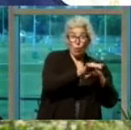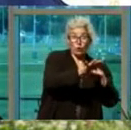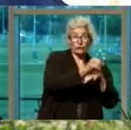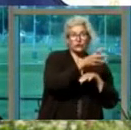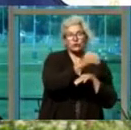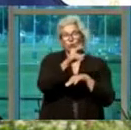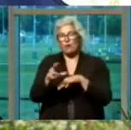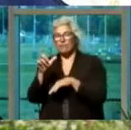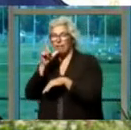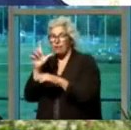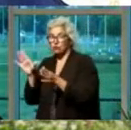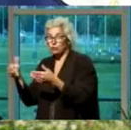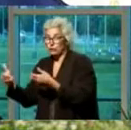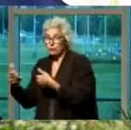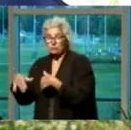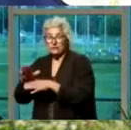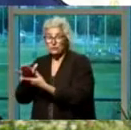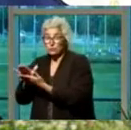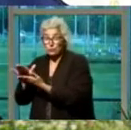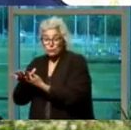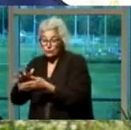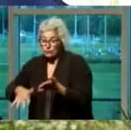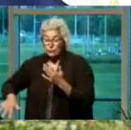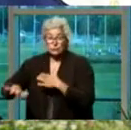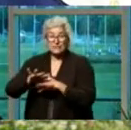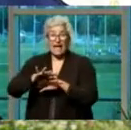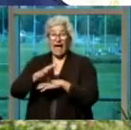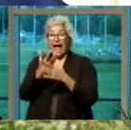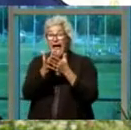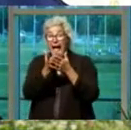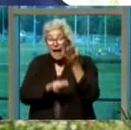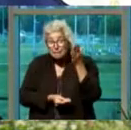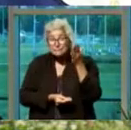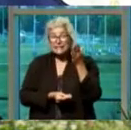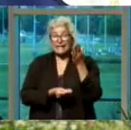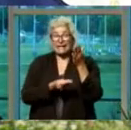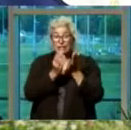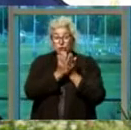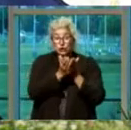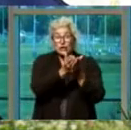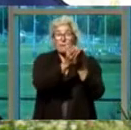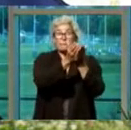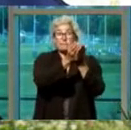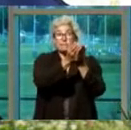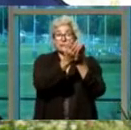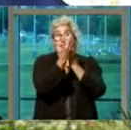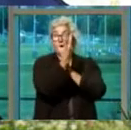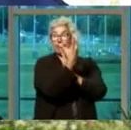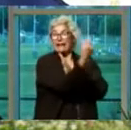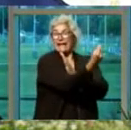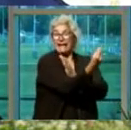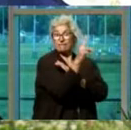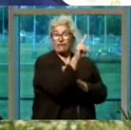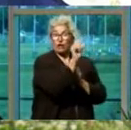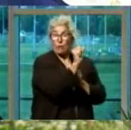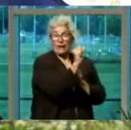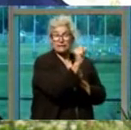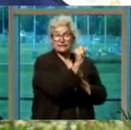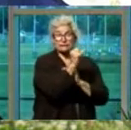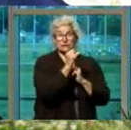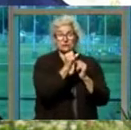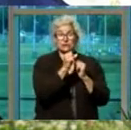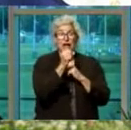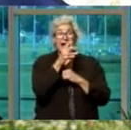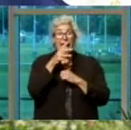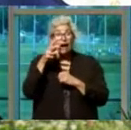American producers are frustrated by the fact that empty container ships are leaving our ports while agricultural